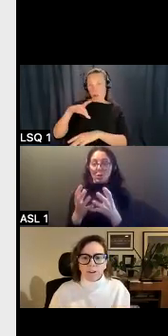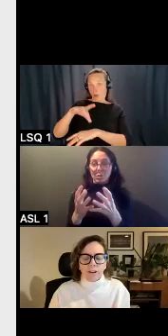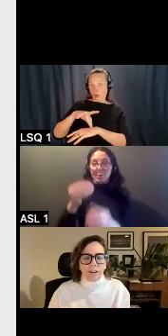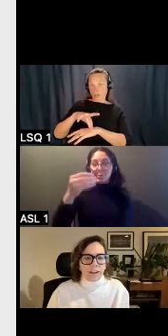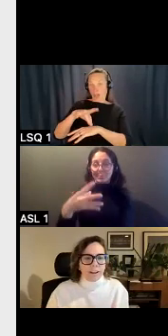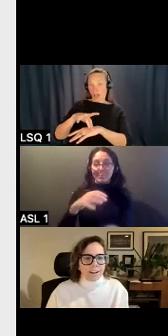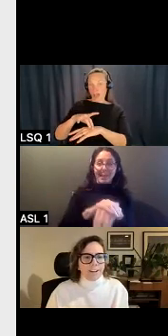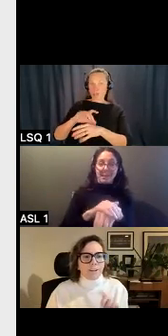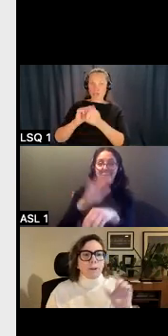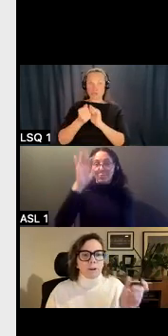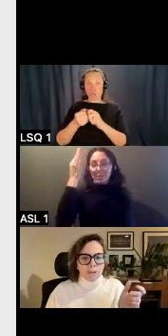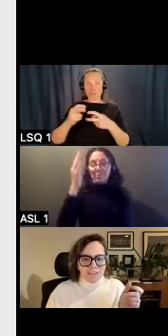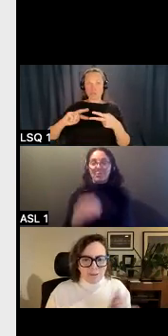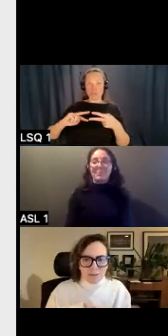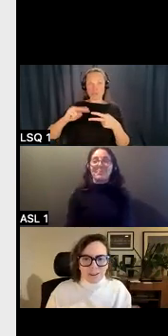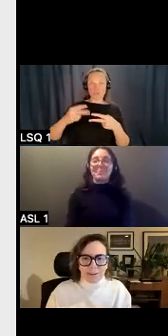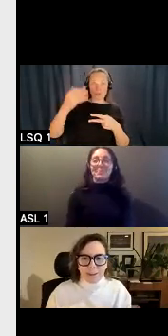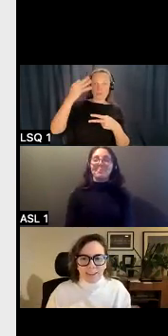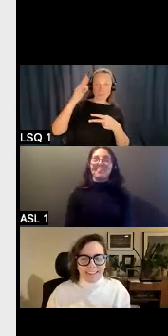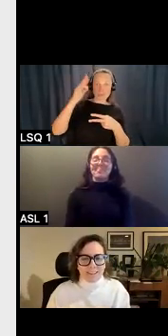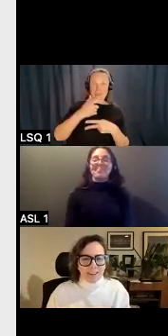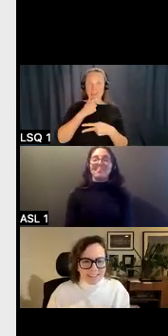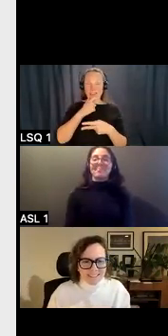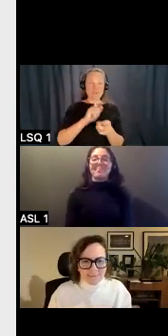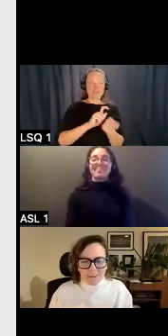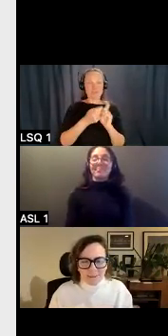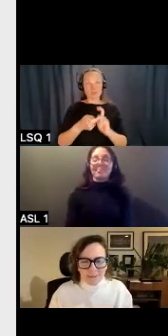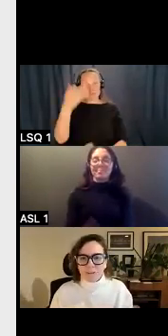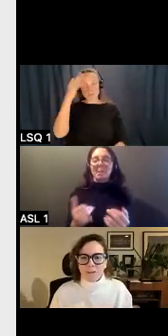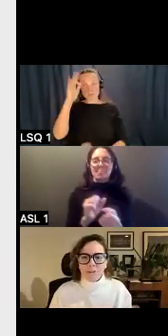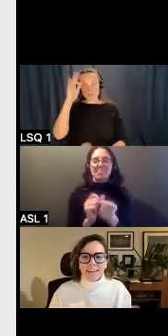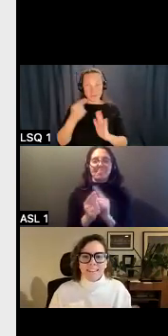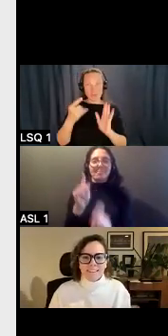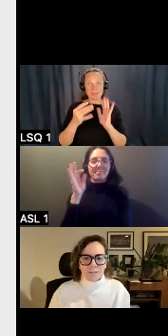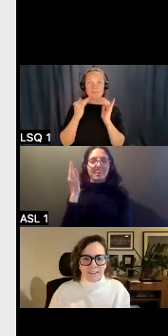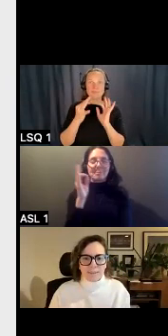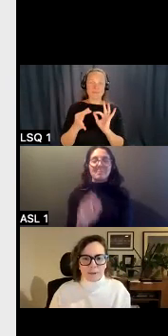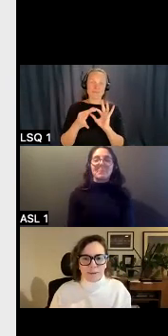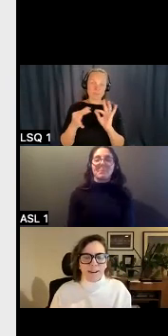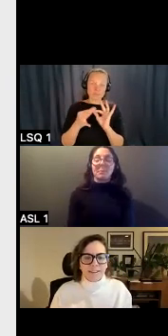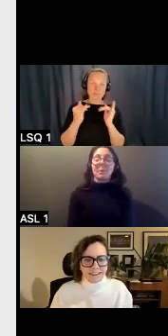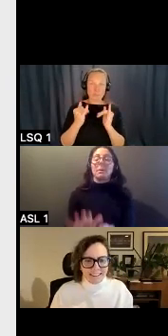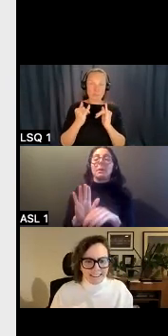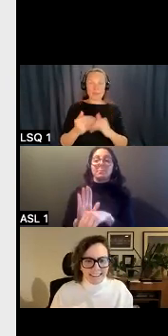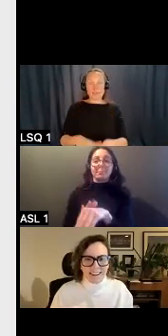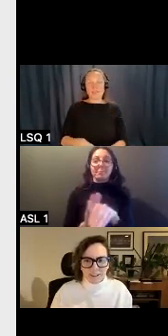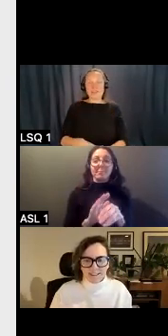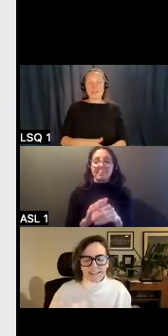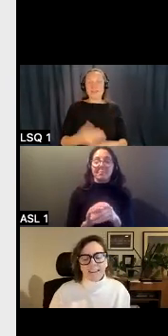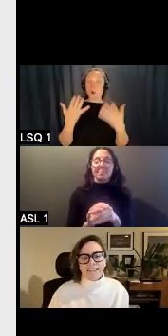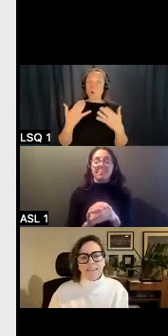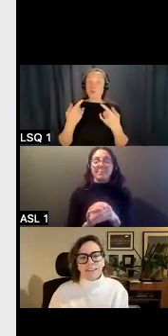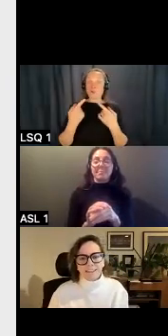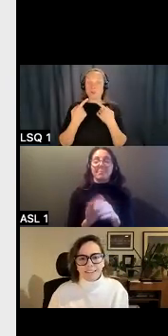French. Donc, un petit mot sur l'interprétation en simultané aujourd'hui. La session A little word on the simultaneous